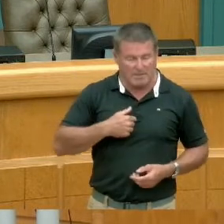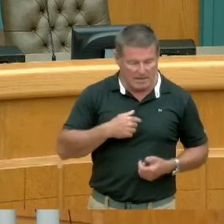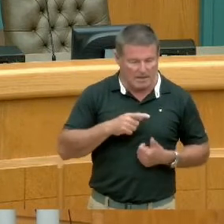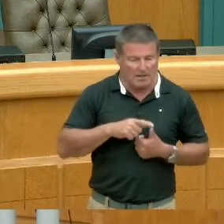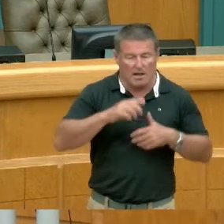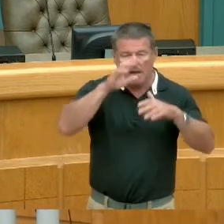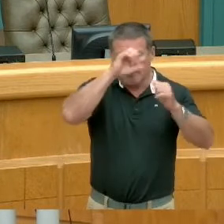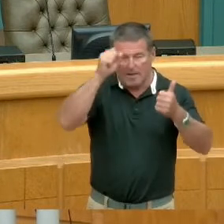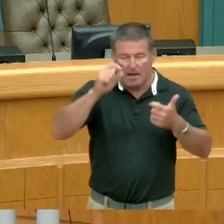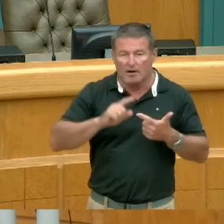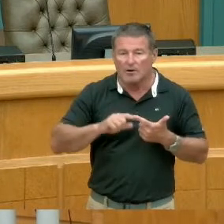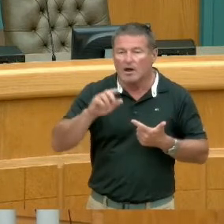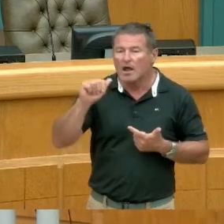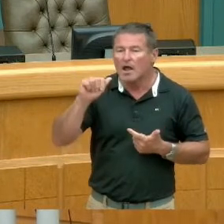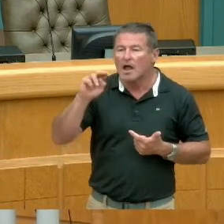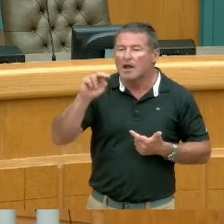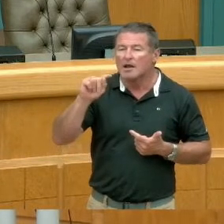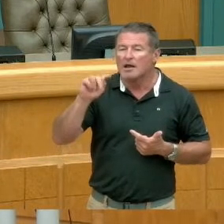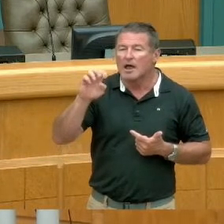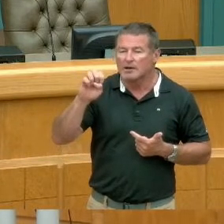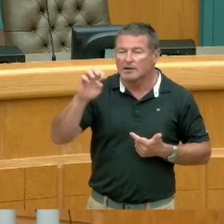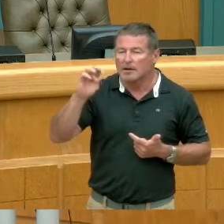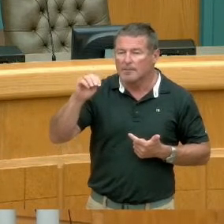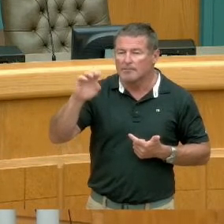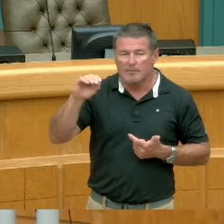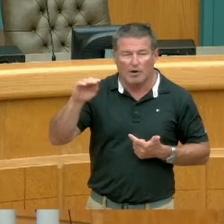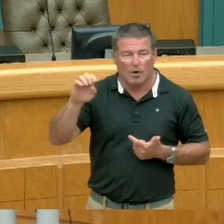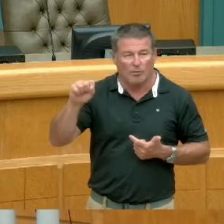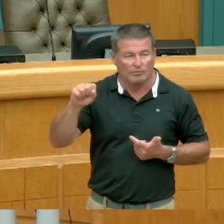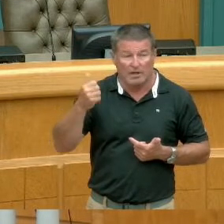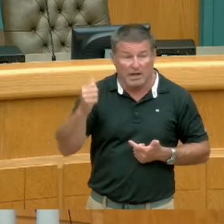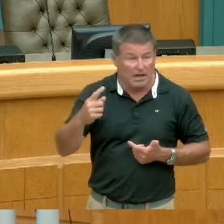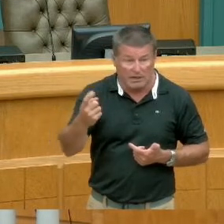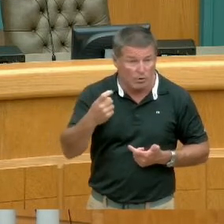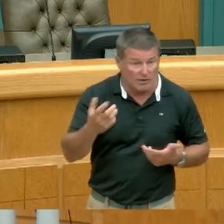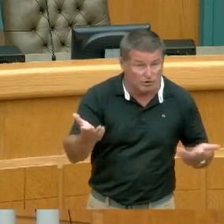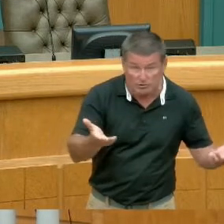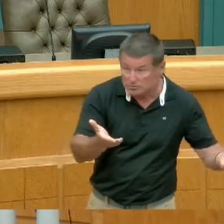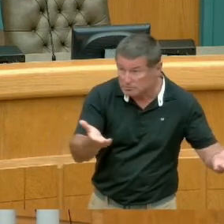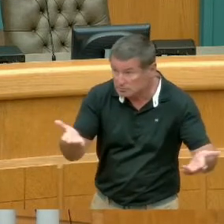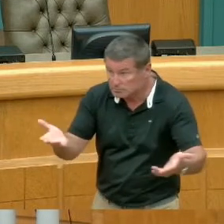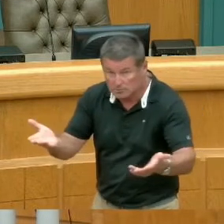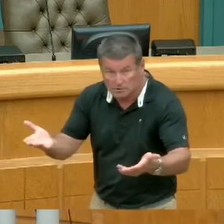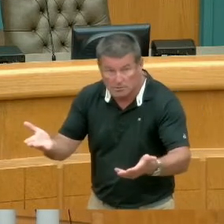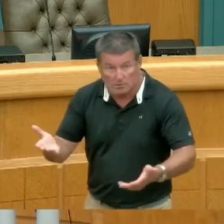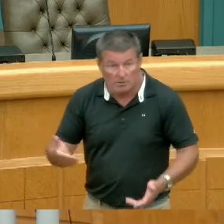Annette Rodriguez are here to see if there's any media questions.